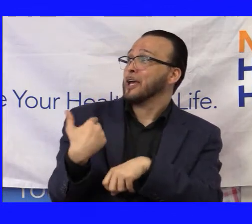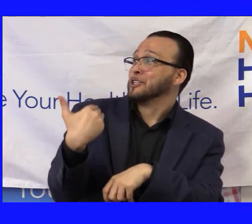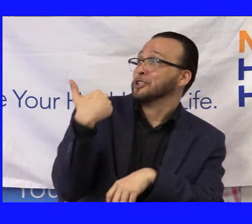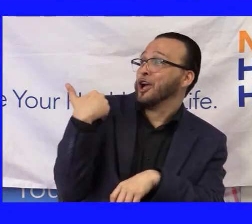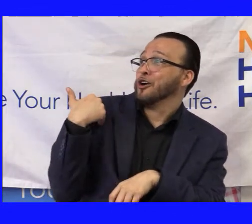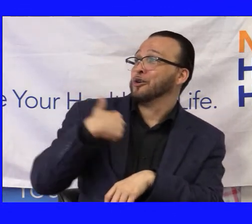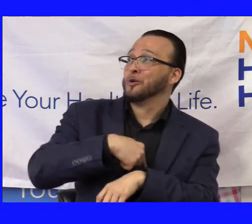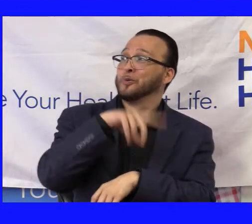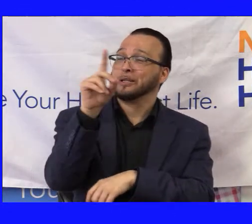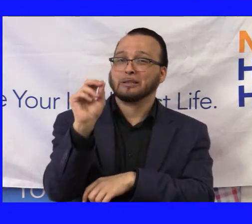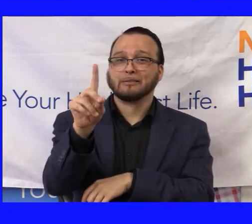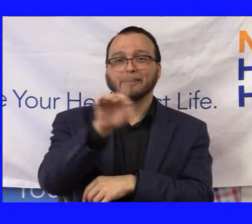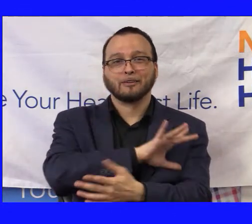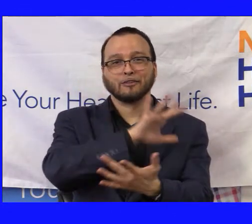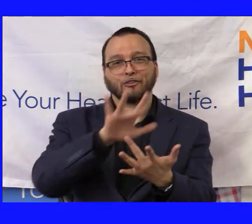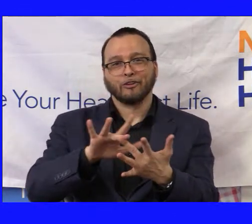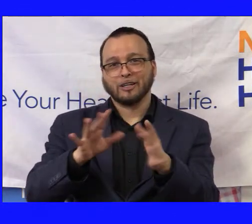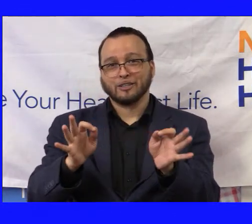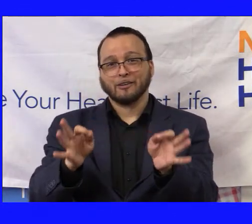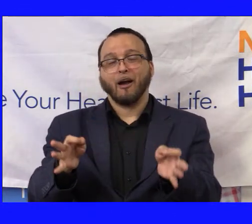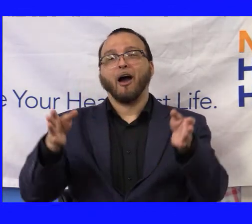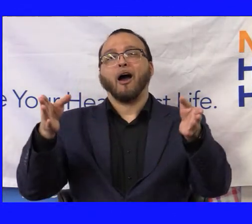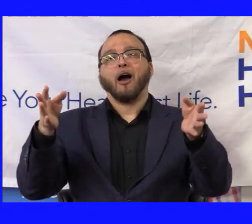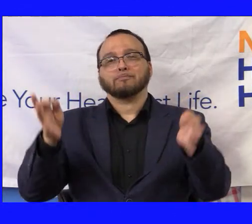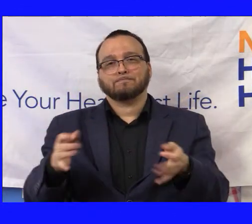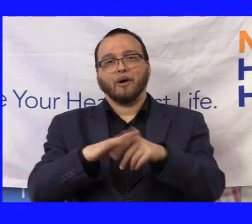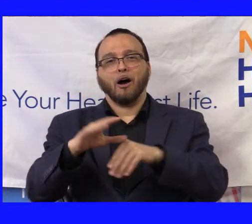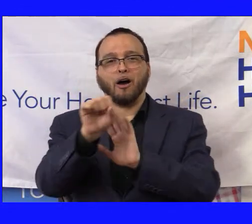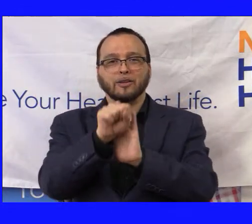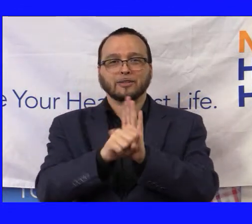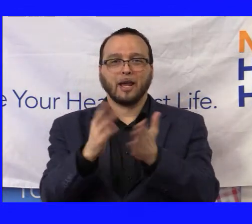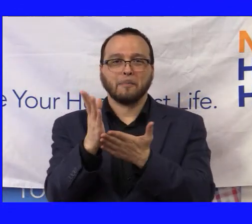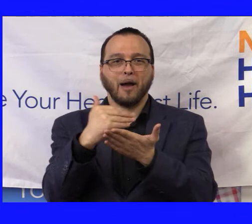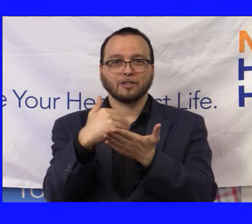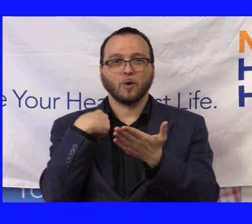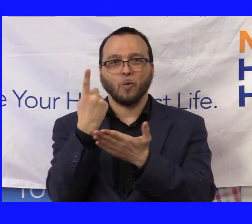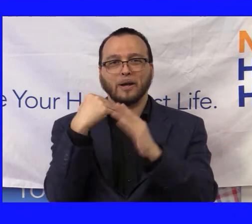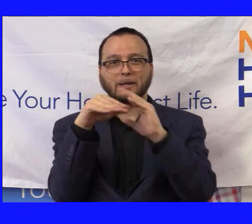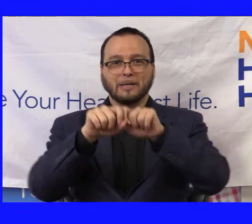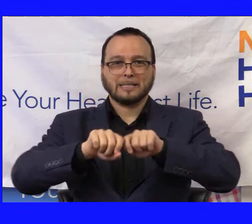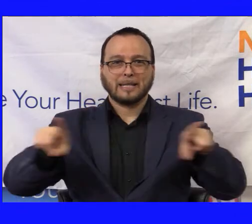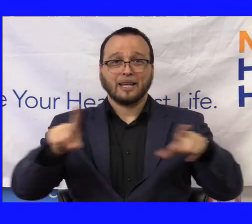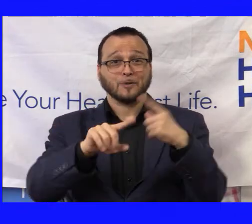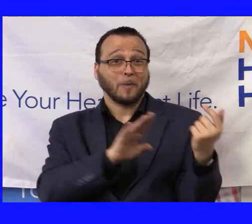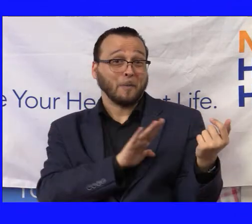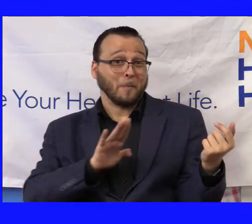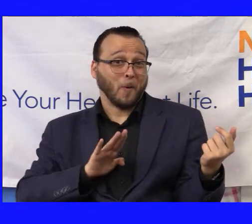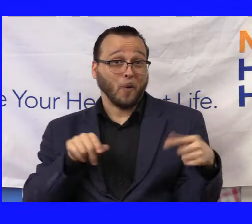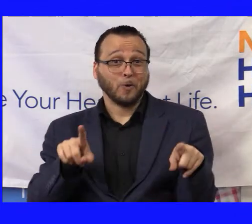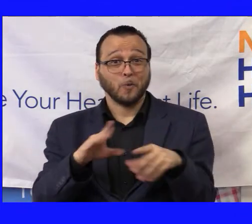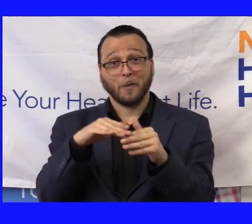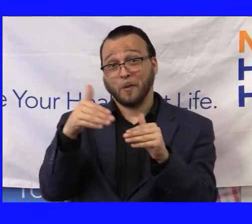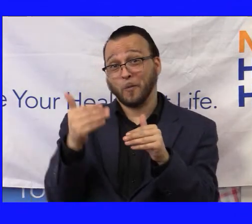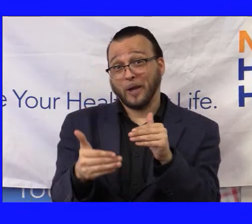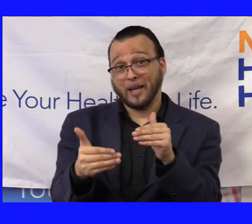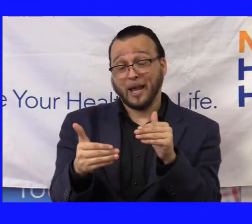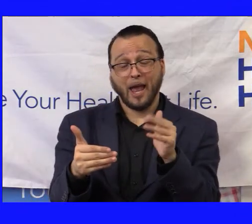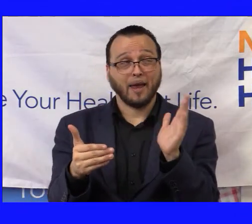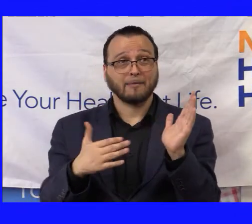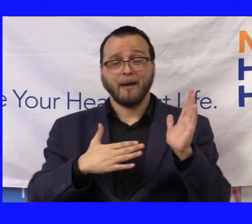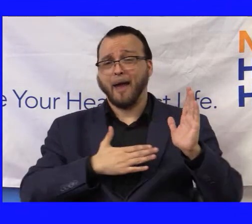reach a conclusion on the state budget. There was an email sent out to the board over the weekend.